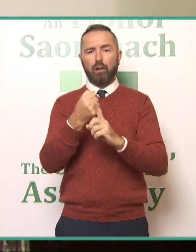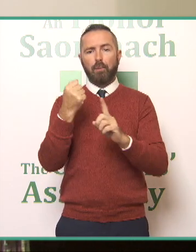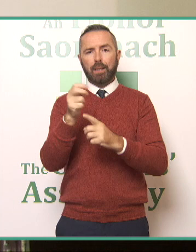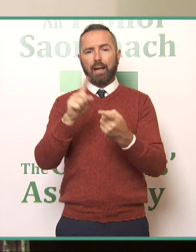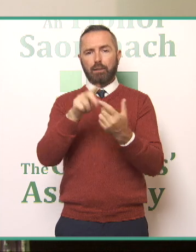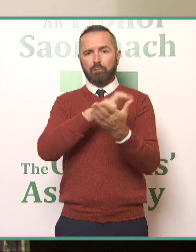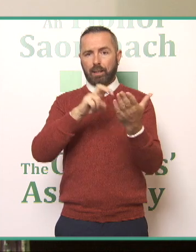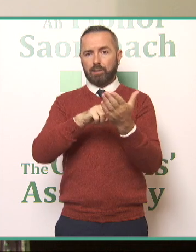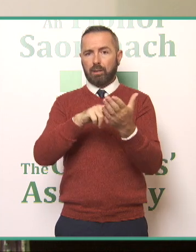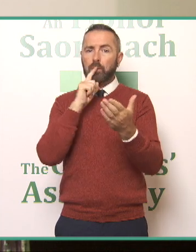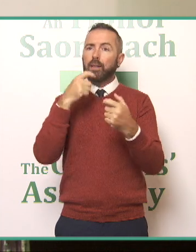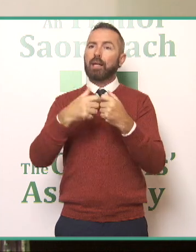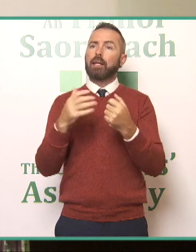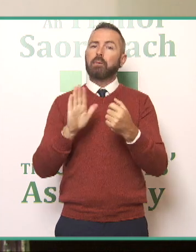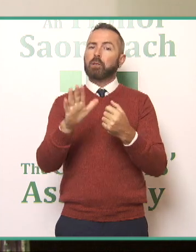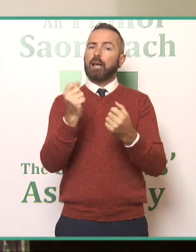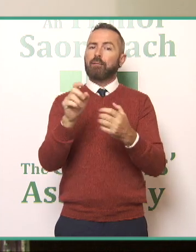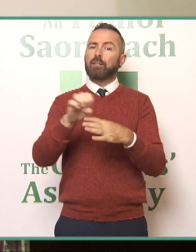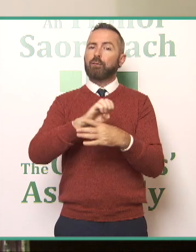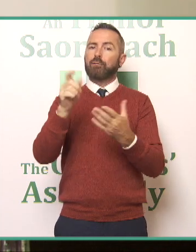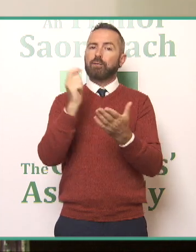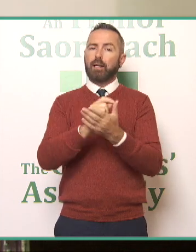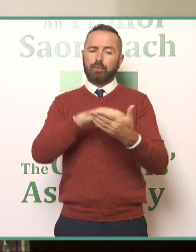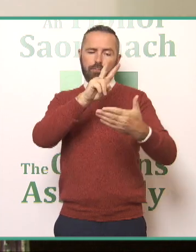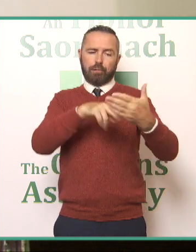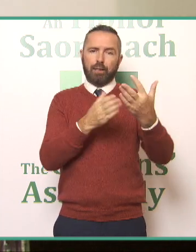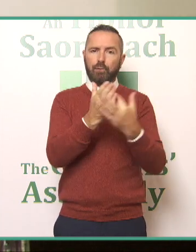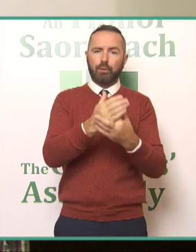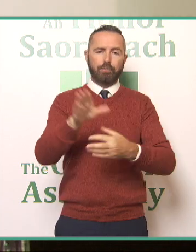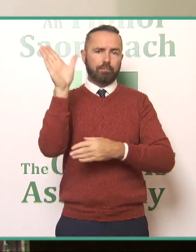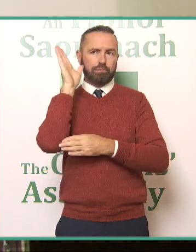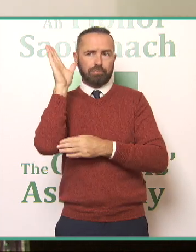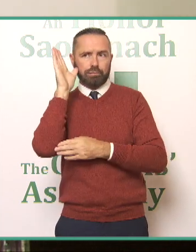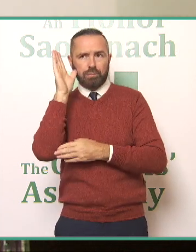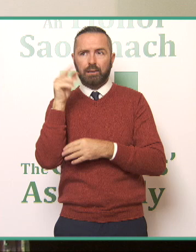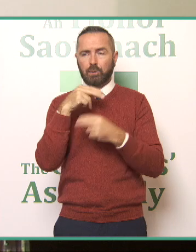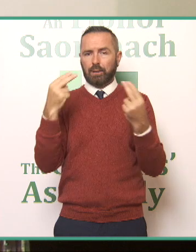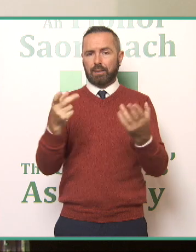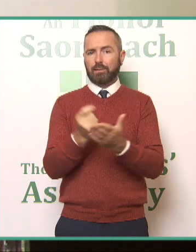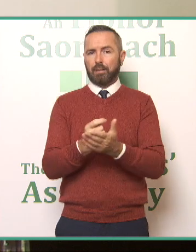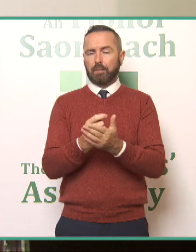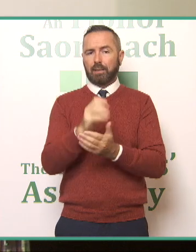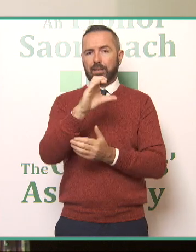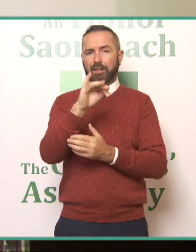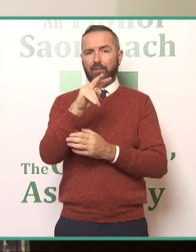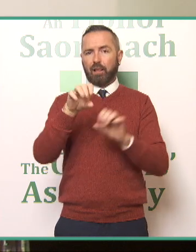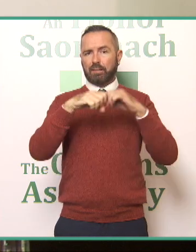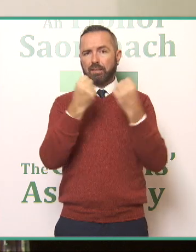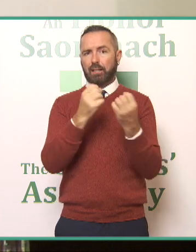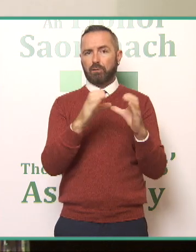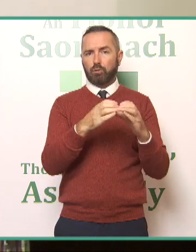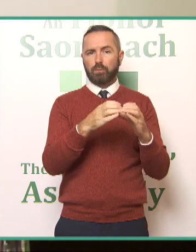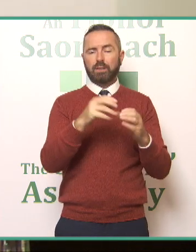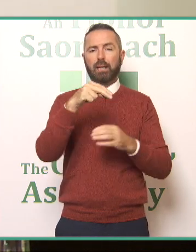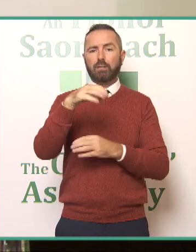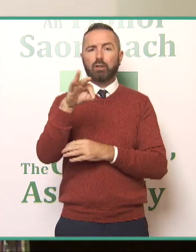but then to have the time to go through all that and all that documentation, again, takes time. And generally the civil society groups, the NGO, obviously